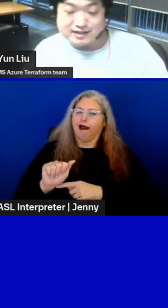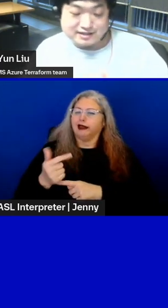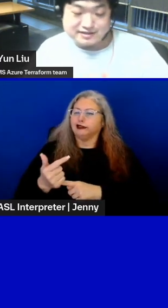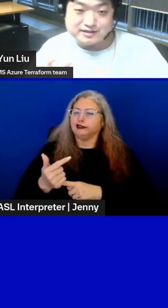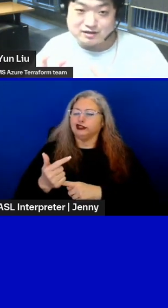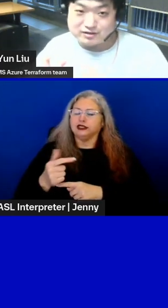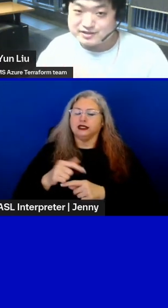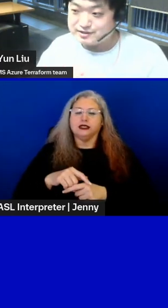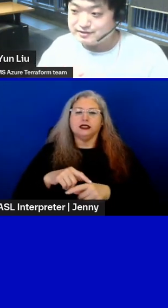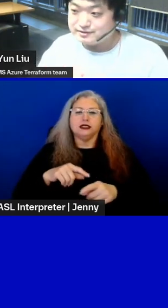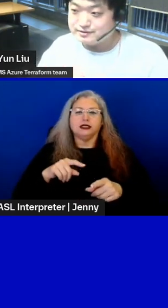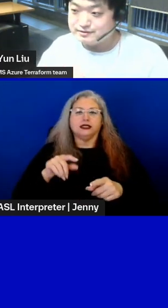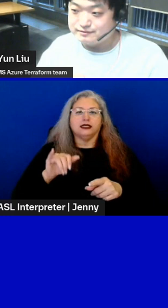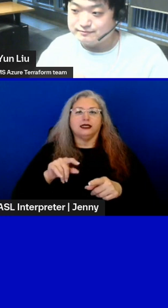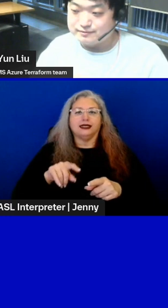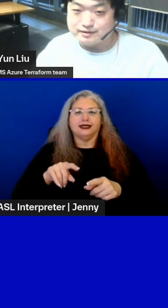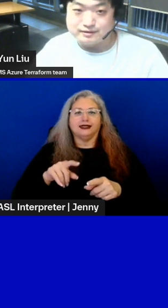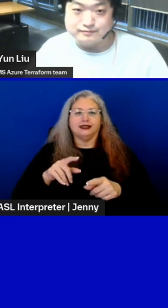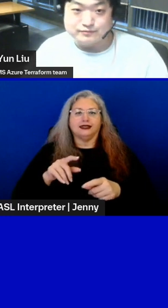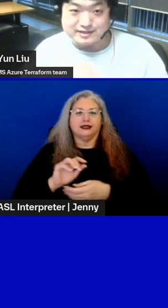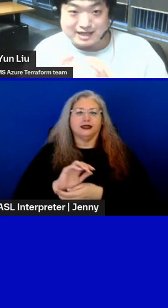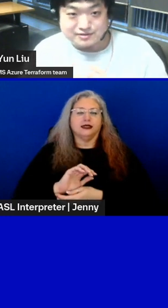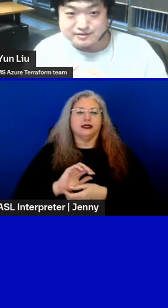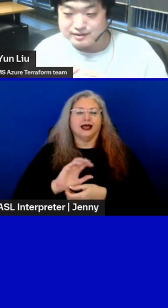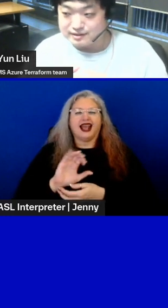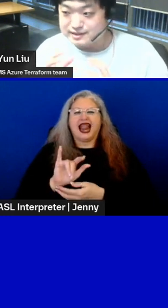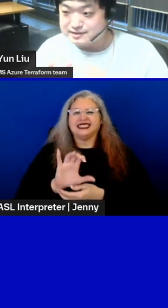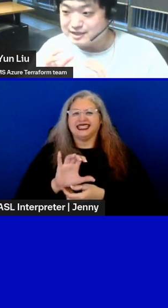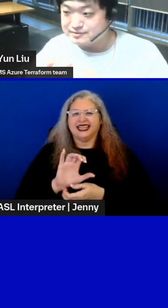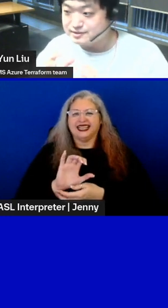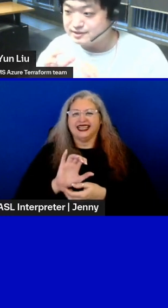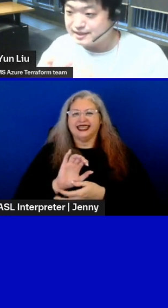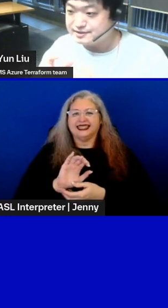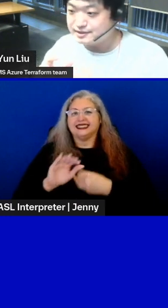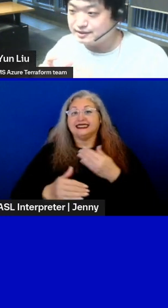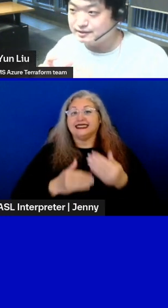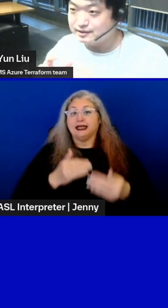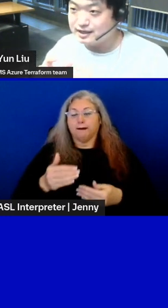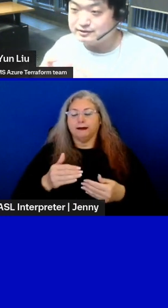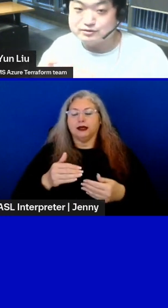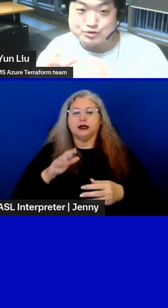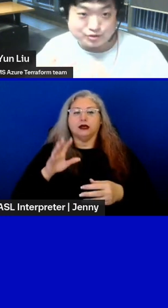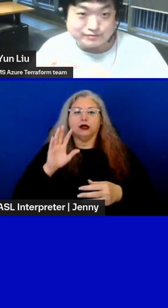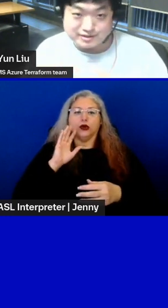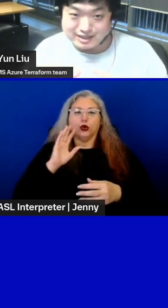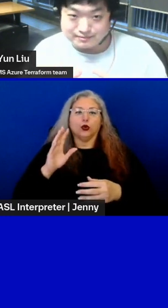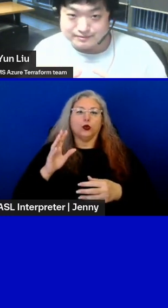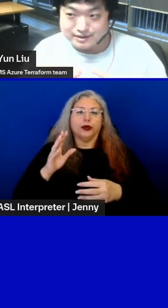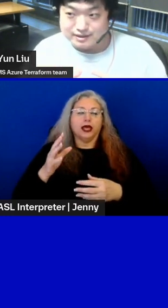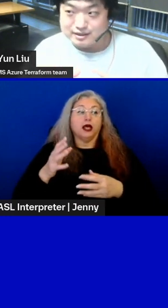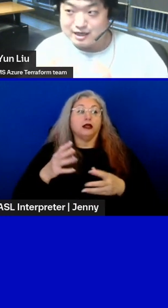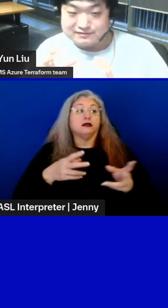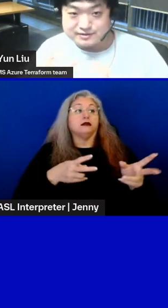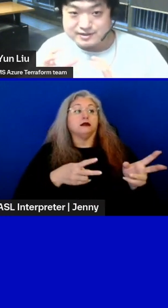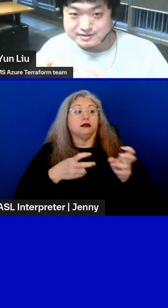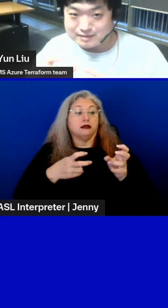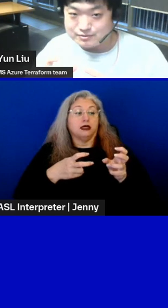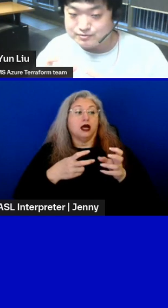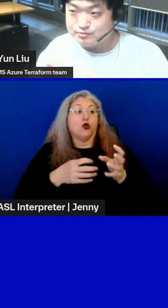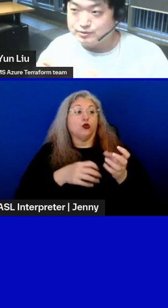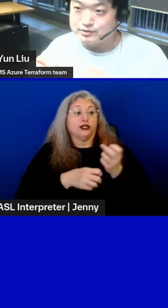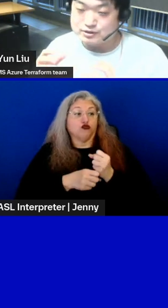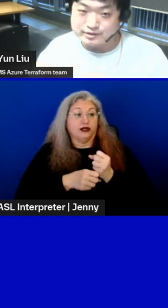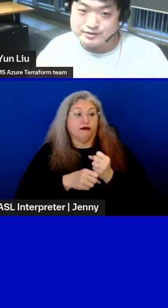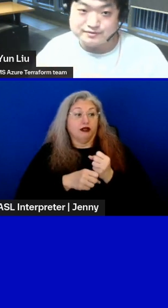in the classic RAG steps, these steps takes in and retrieval step. After this